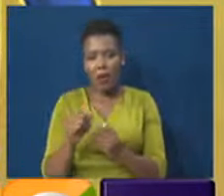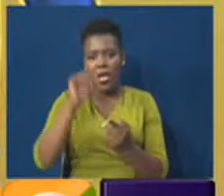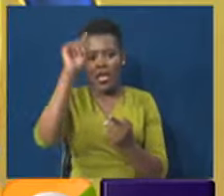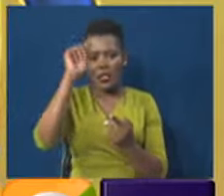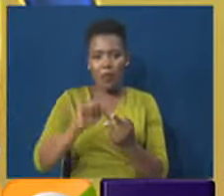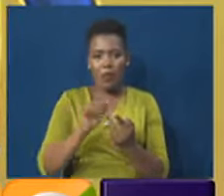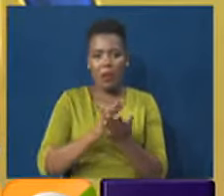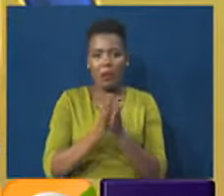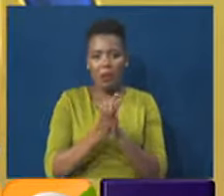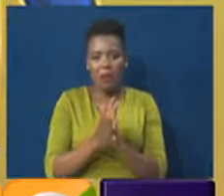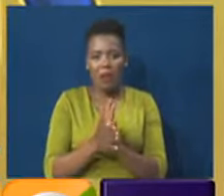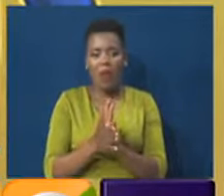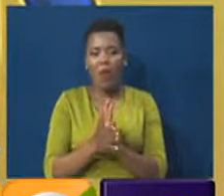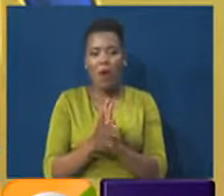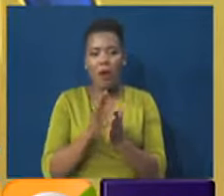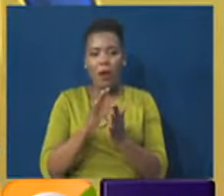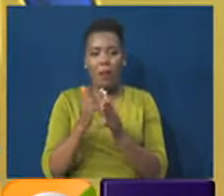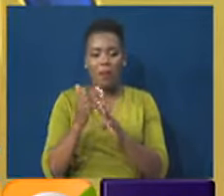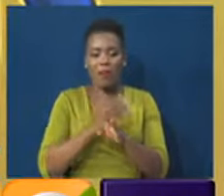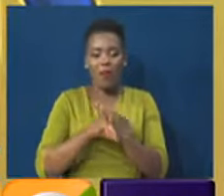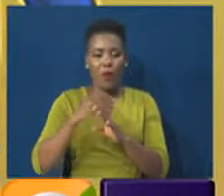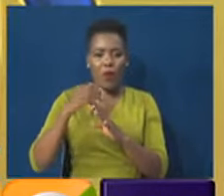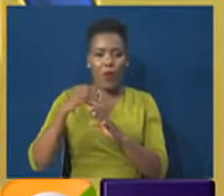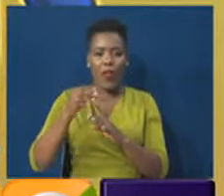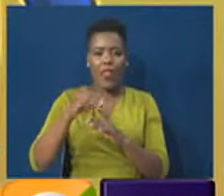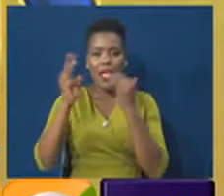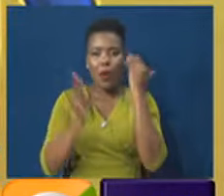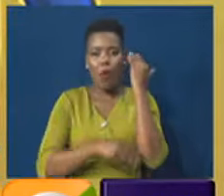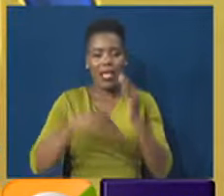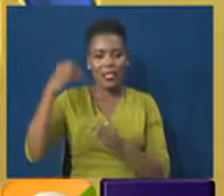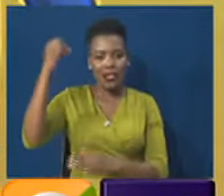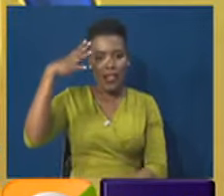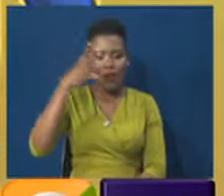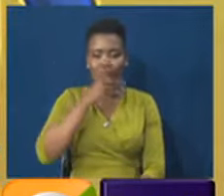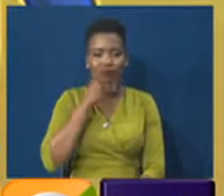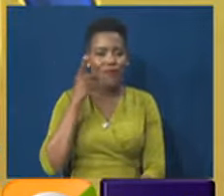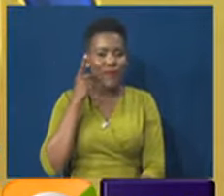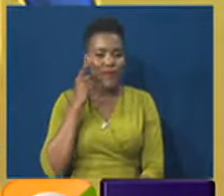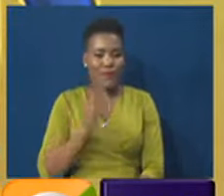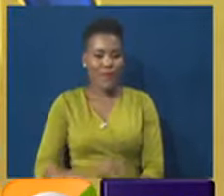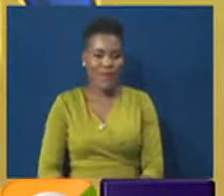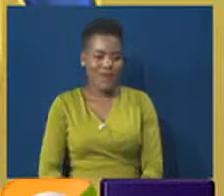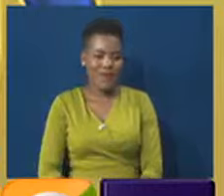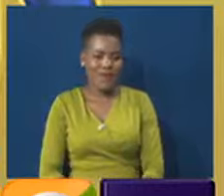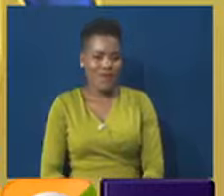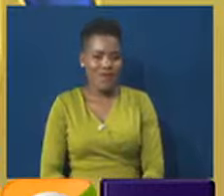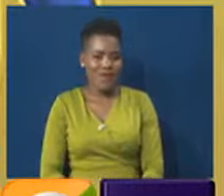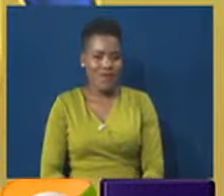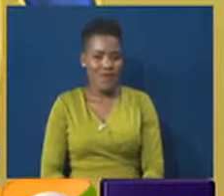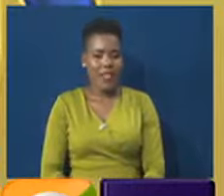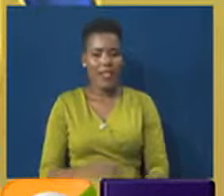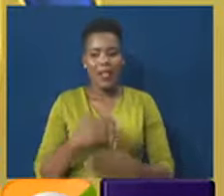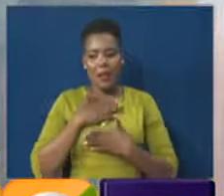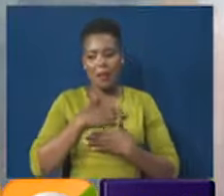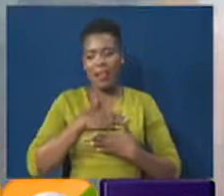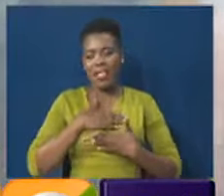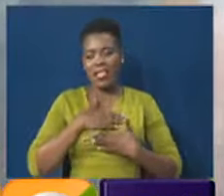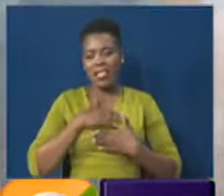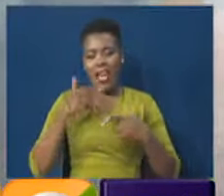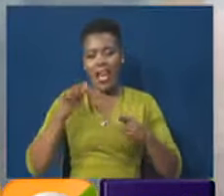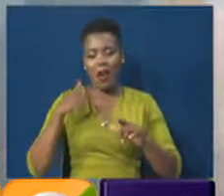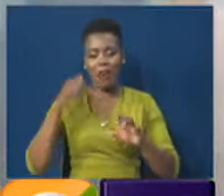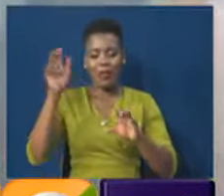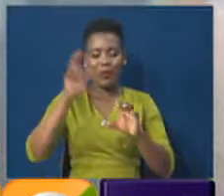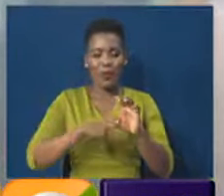you know, the worst drought in the country. It has fallen. Don't you think we deserve a medal? Allow me to chime in. Mheshimiwa, ningependa sana